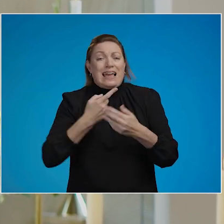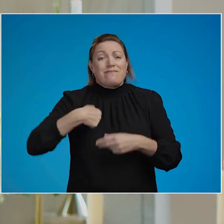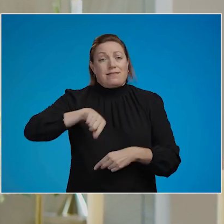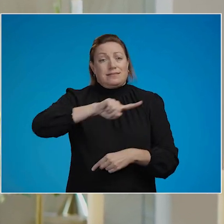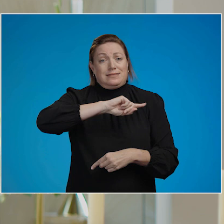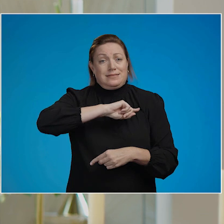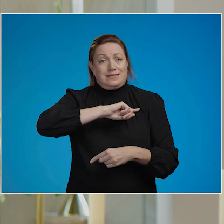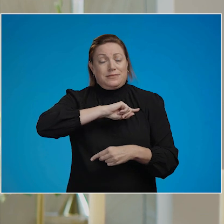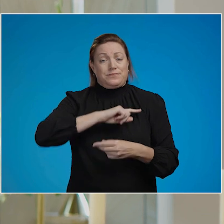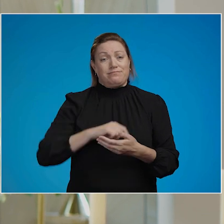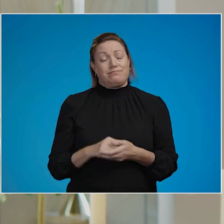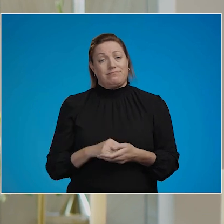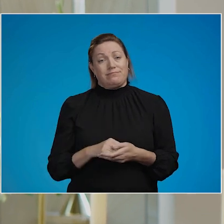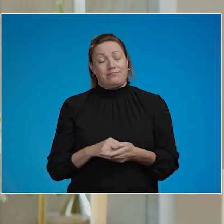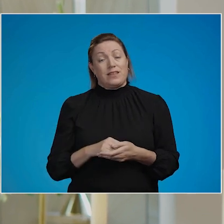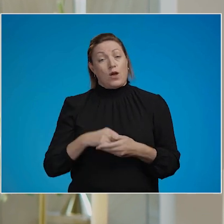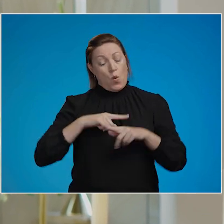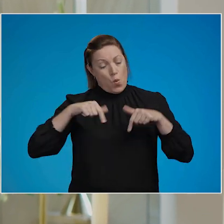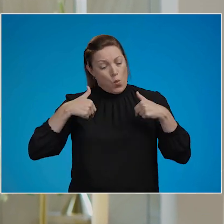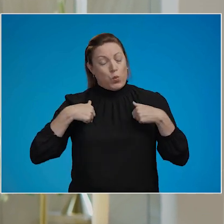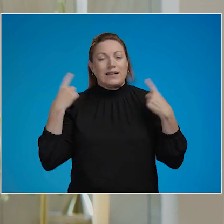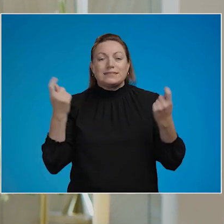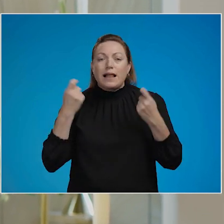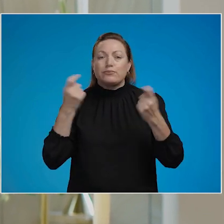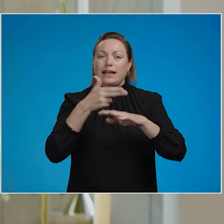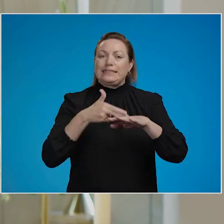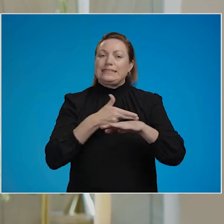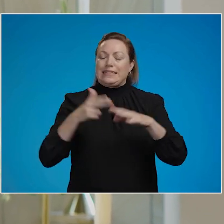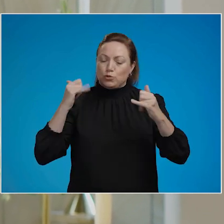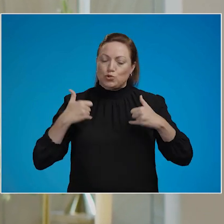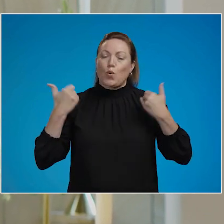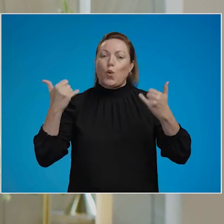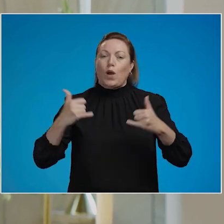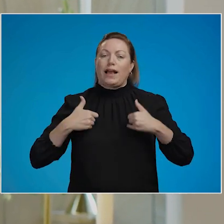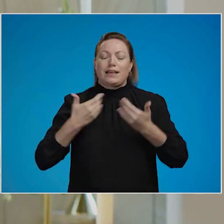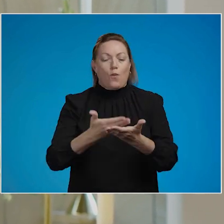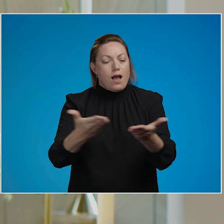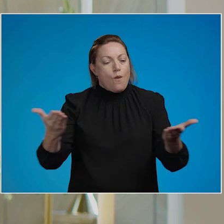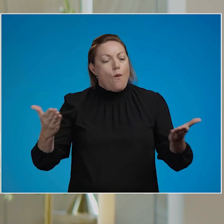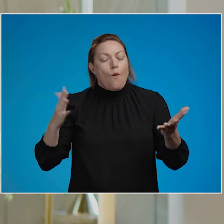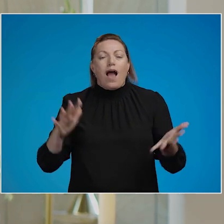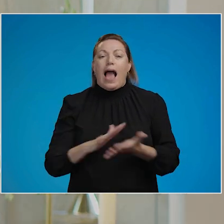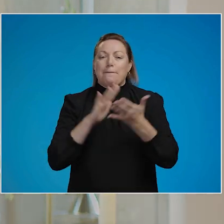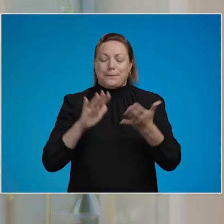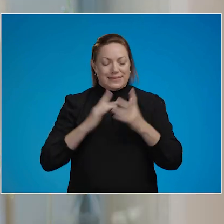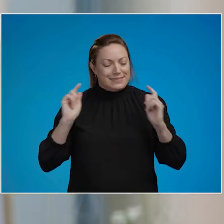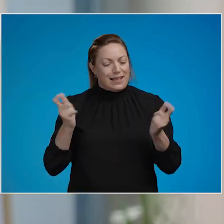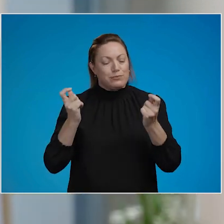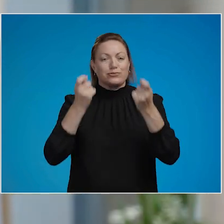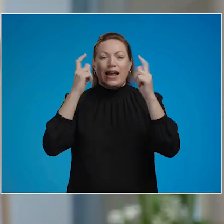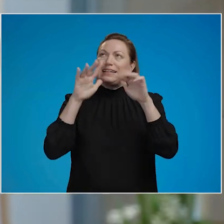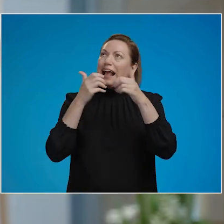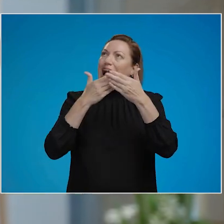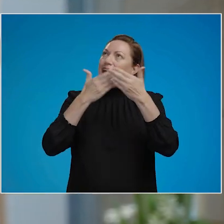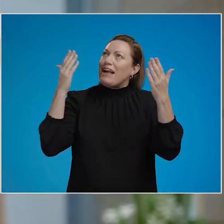and by rising restored our life. Therefore, overcome with paschal joy, every land, every people exults in your praise, and even